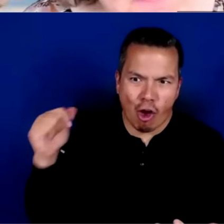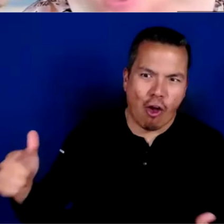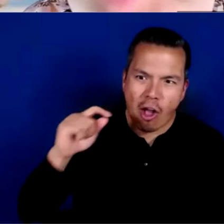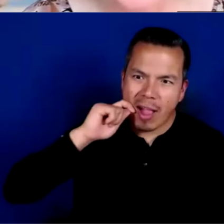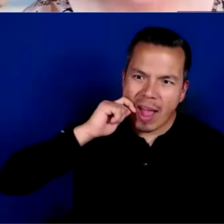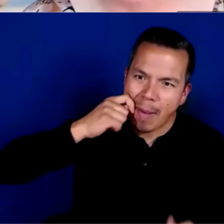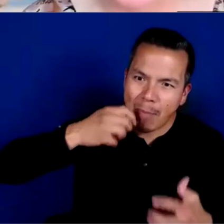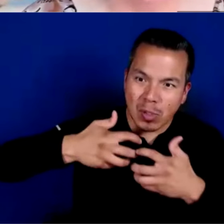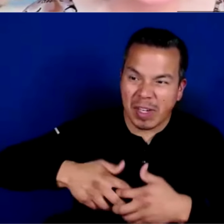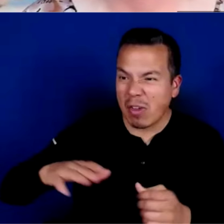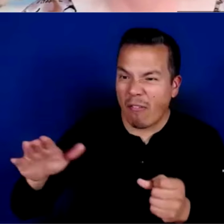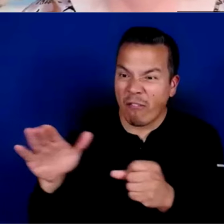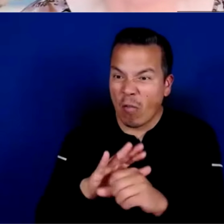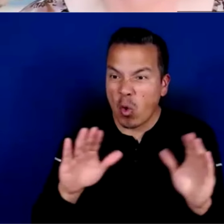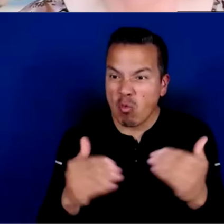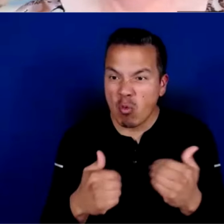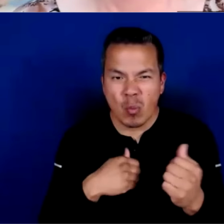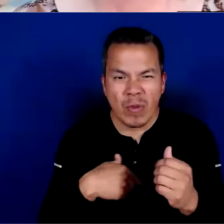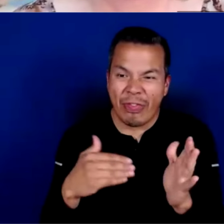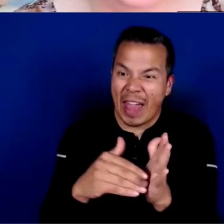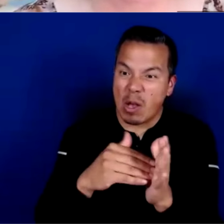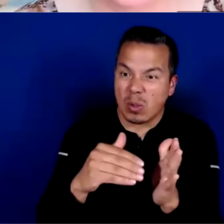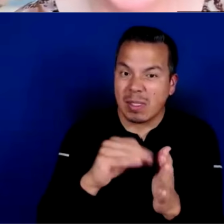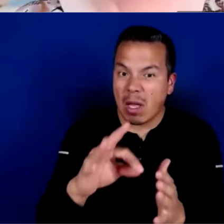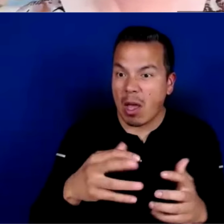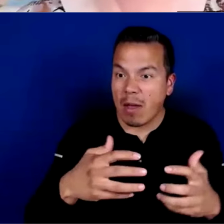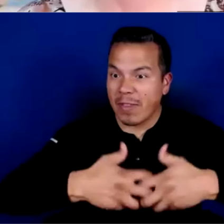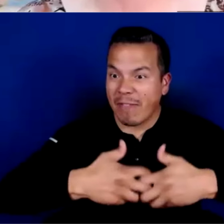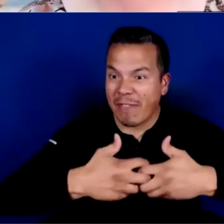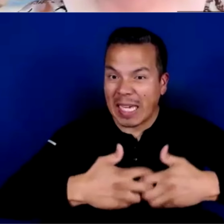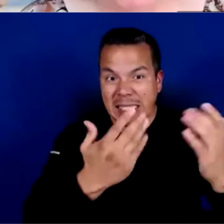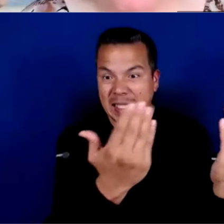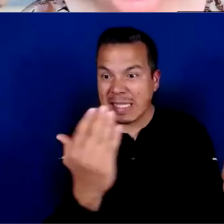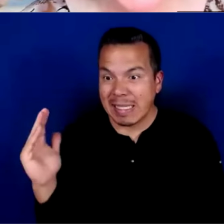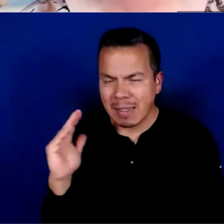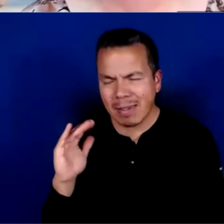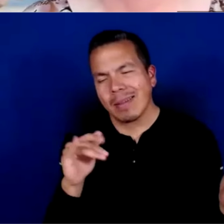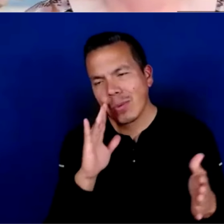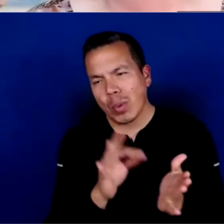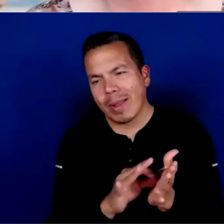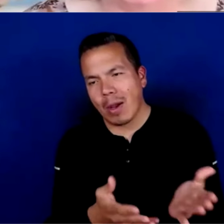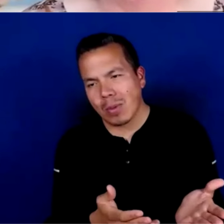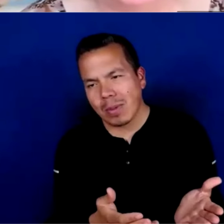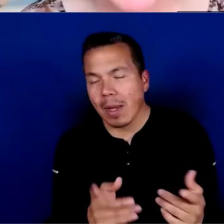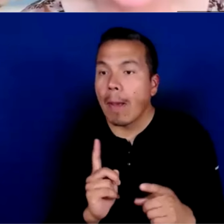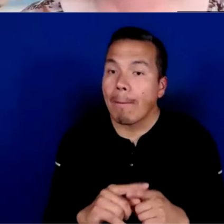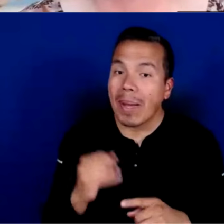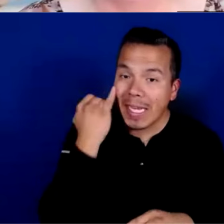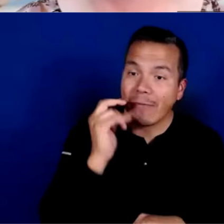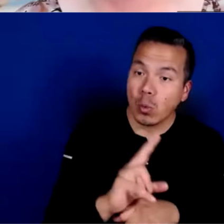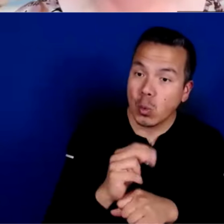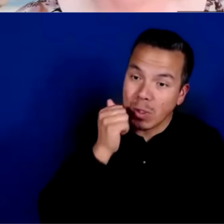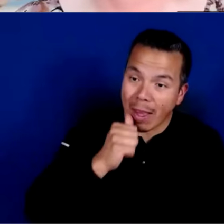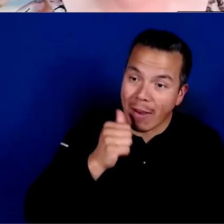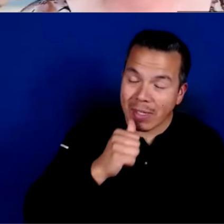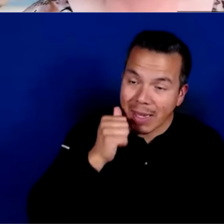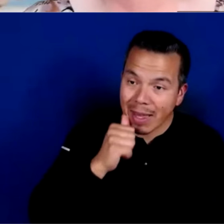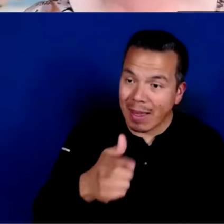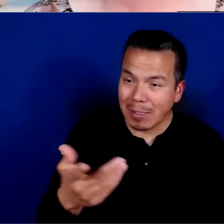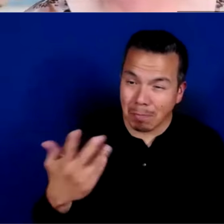entire room of your house with thousands of them, that's going to count, right? But the items you're using every day